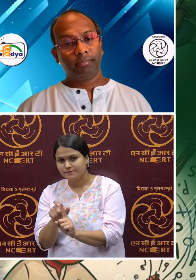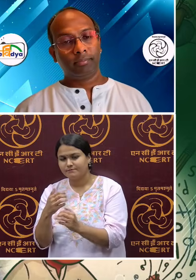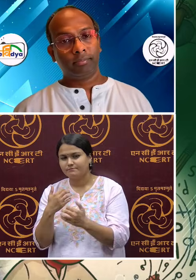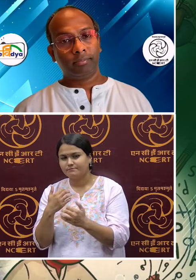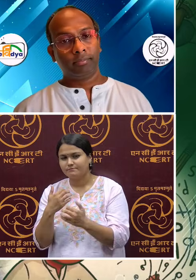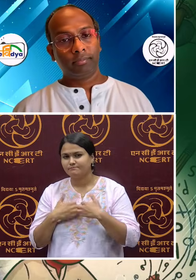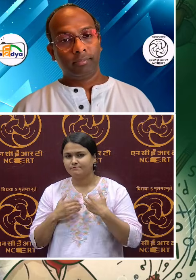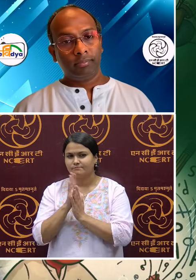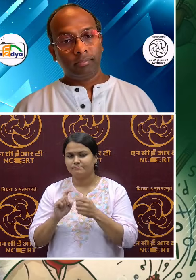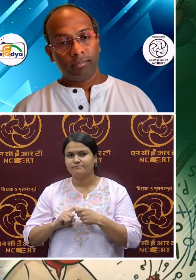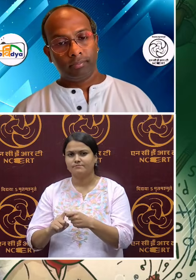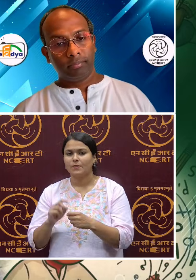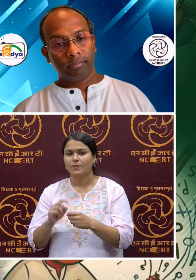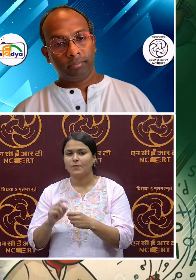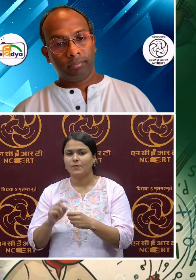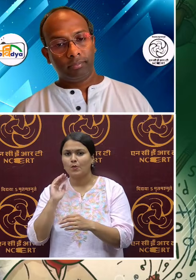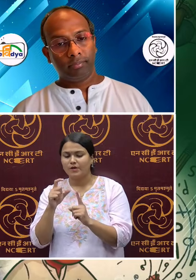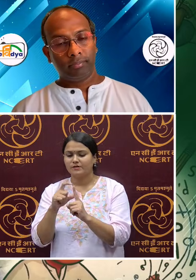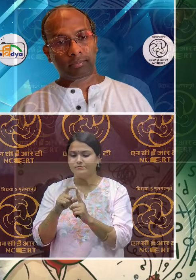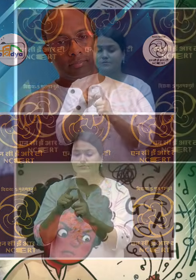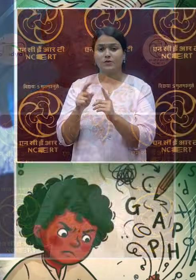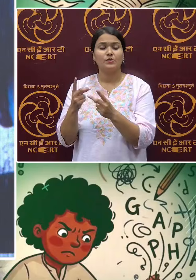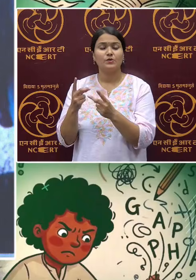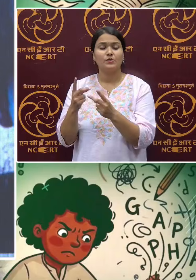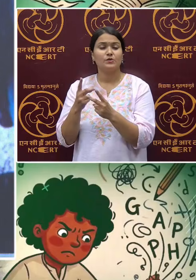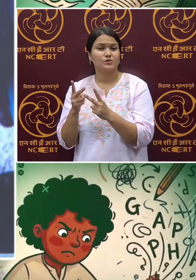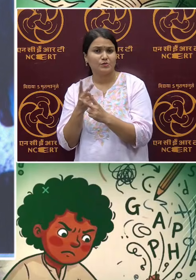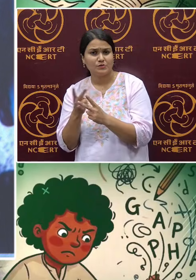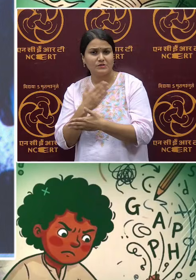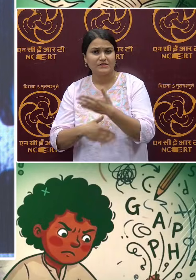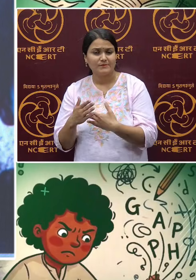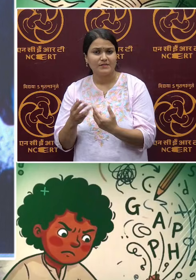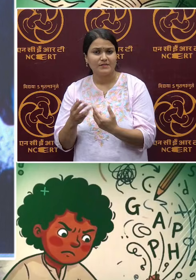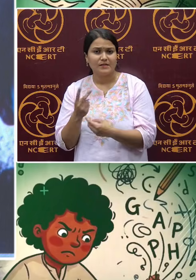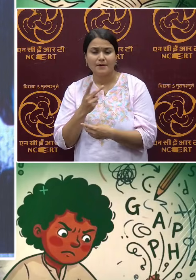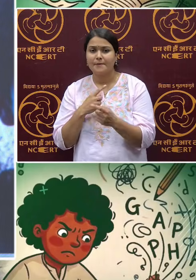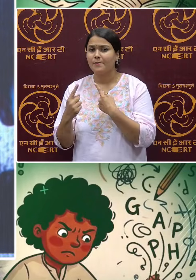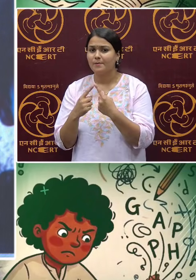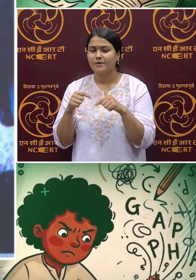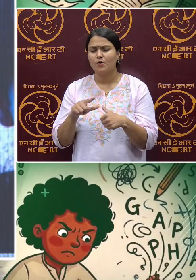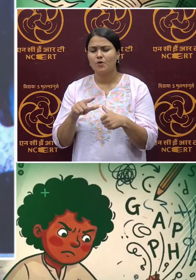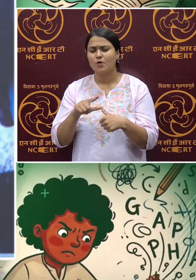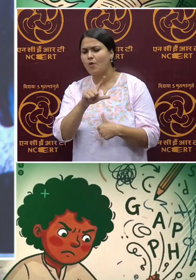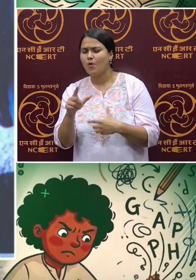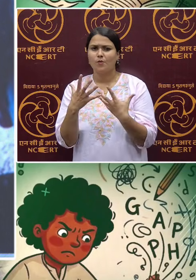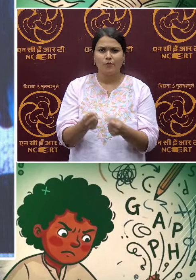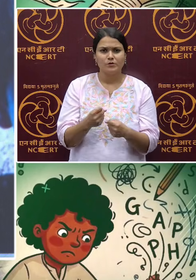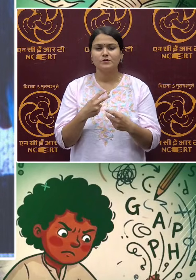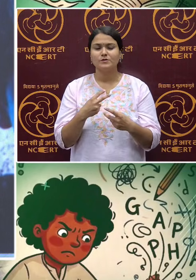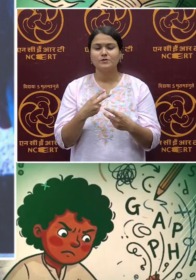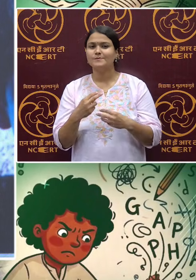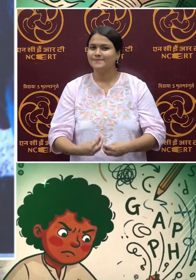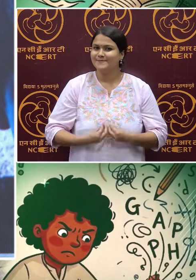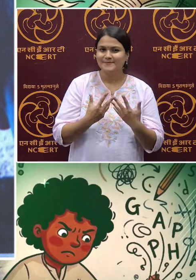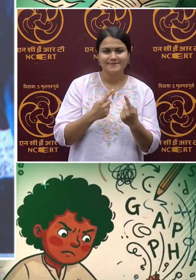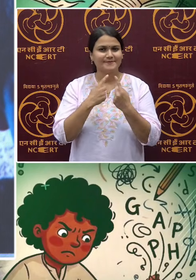interesting question, that we're talking about dyslexia and developmental aphasia. We're talking about the struggle with language. Everybody wants to speak, express themselves properly.